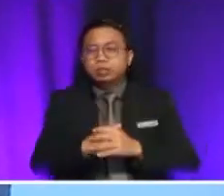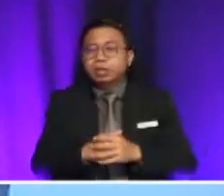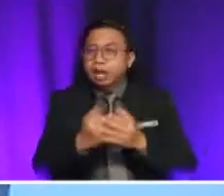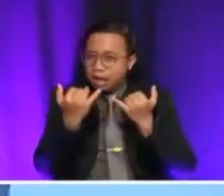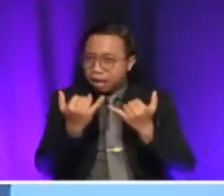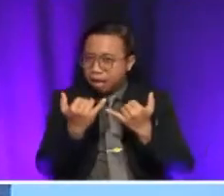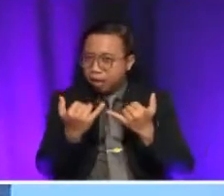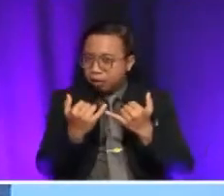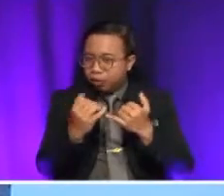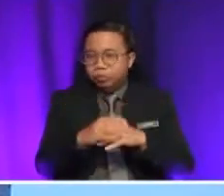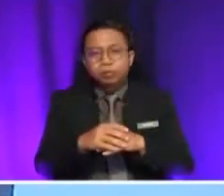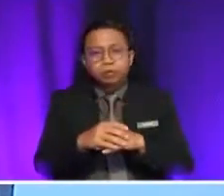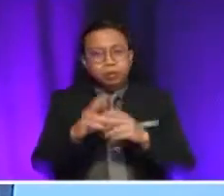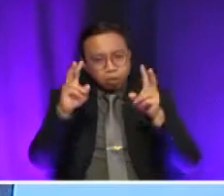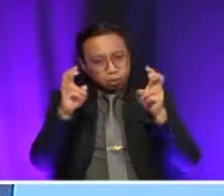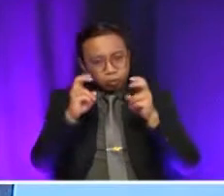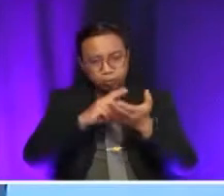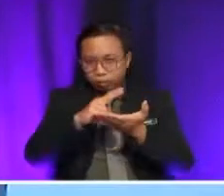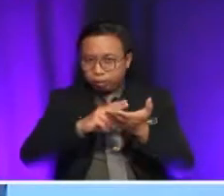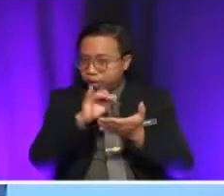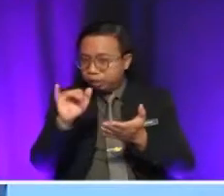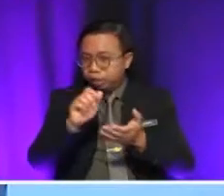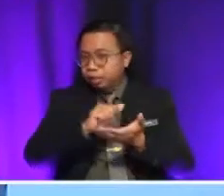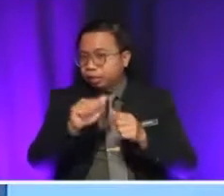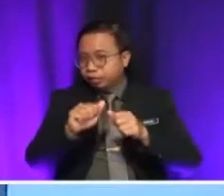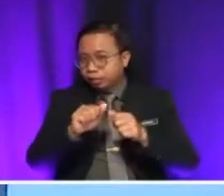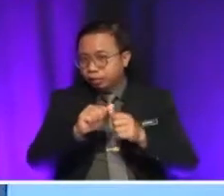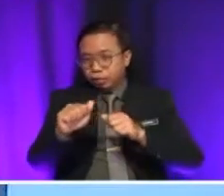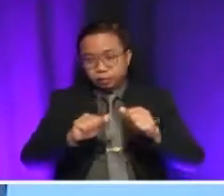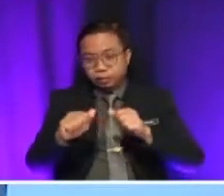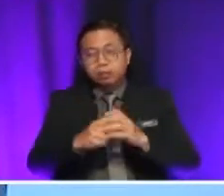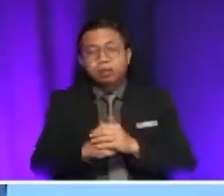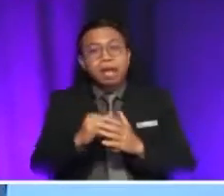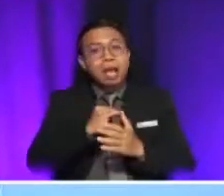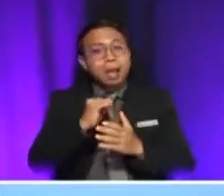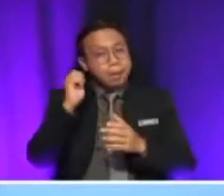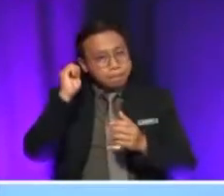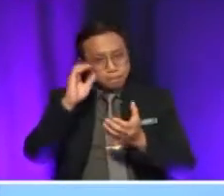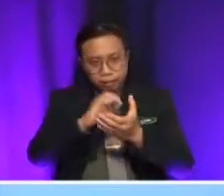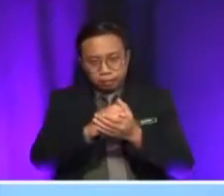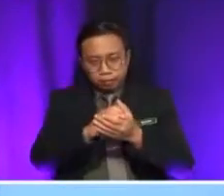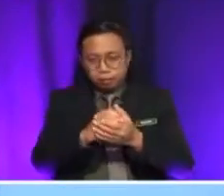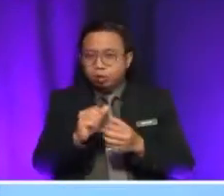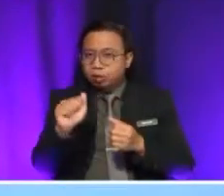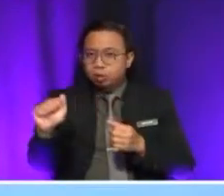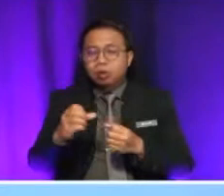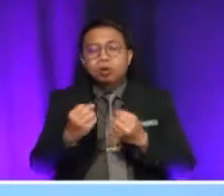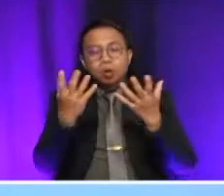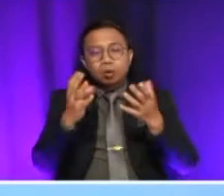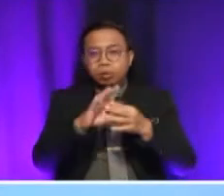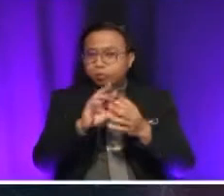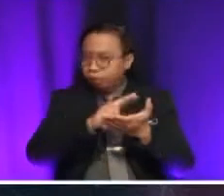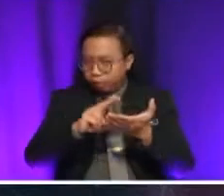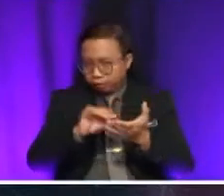Now for this segment, our topic is reading activities. So Mr. Mohana, I believe we have a lot of reading to do.